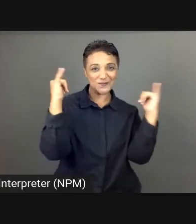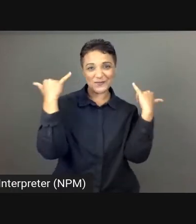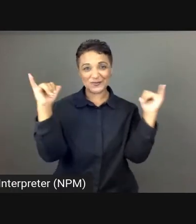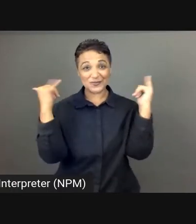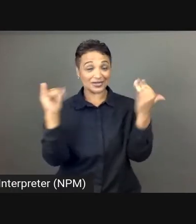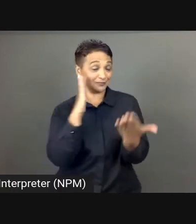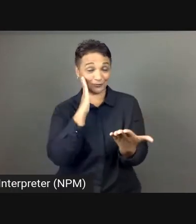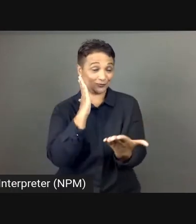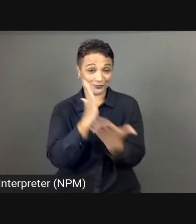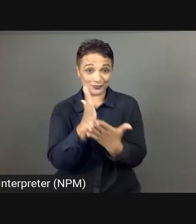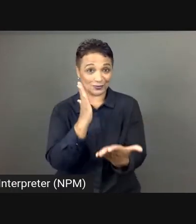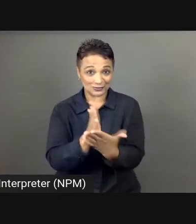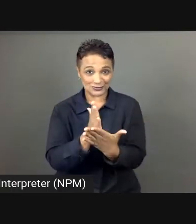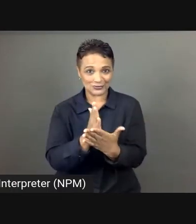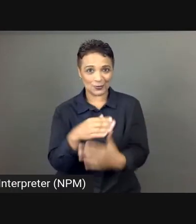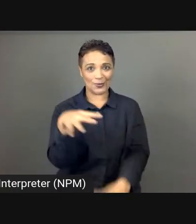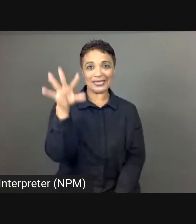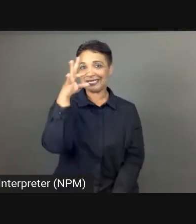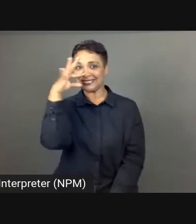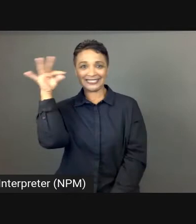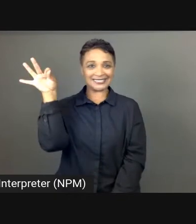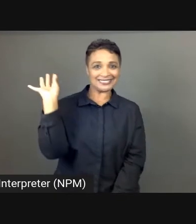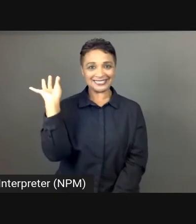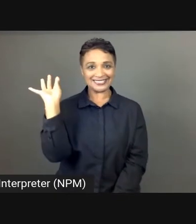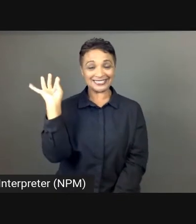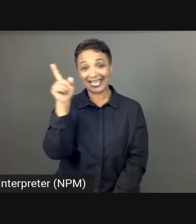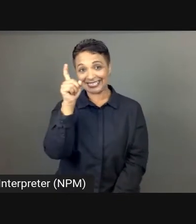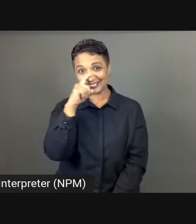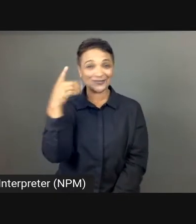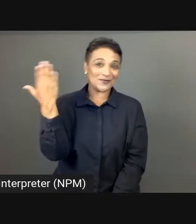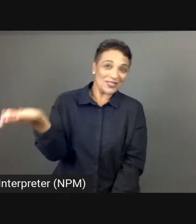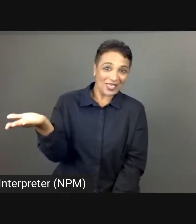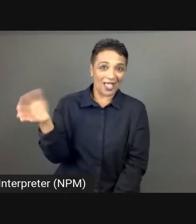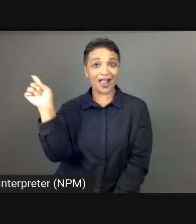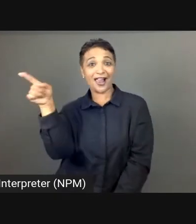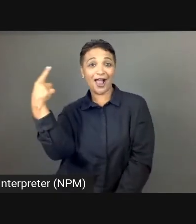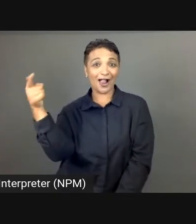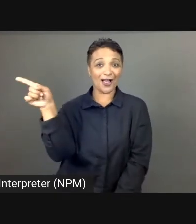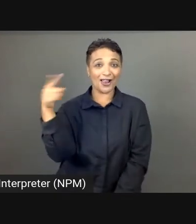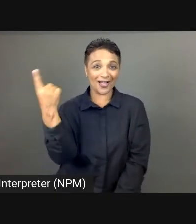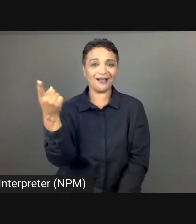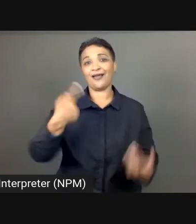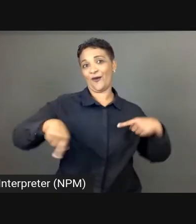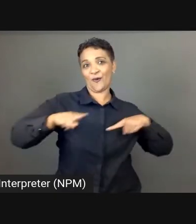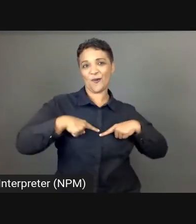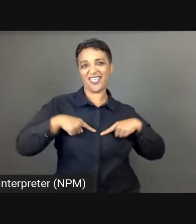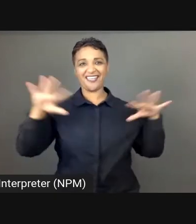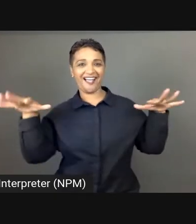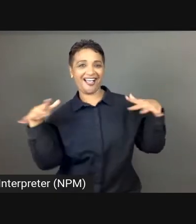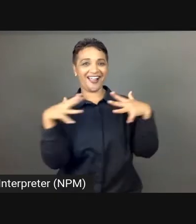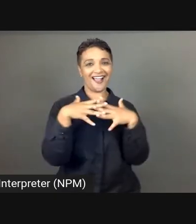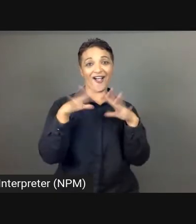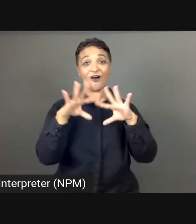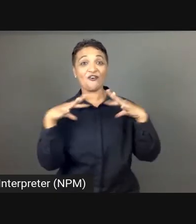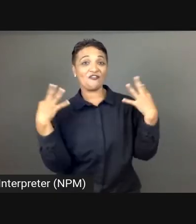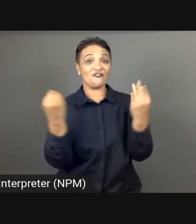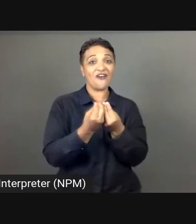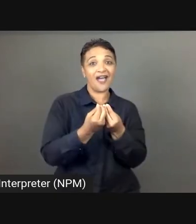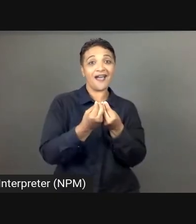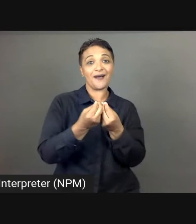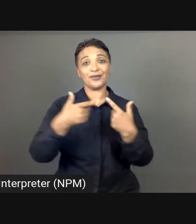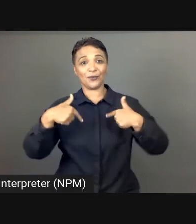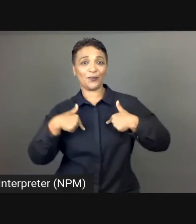Sister Sledge will be there. It's in the soundtrack. We are family. I got all my sisters with me. I think